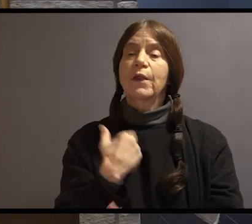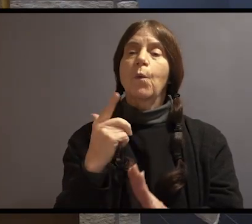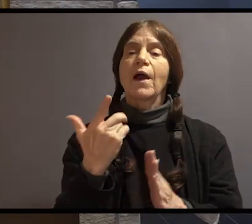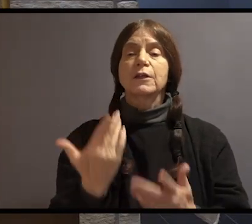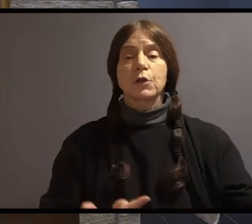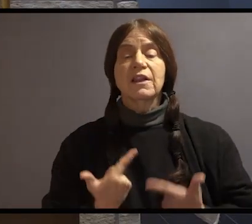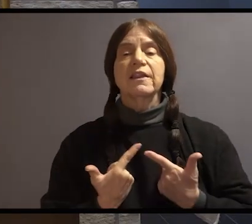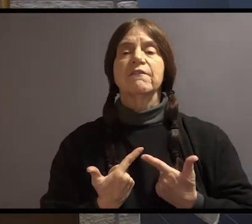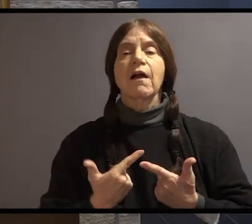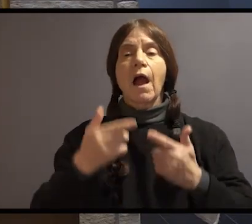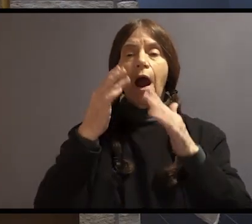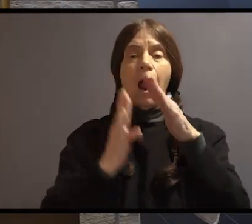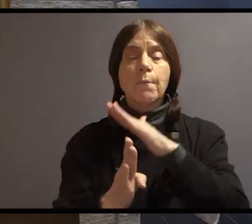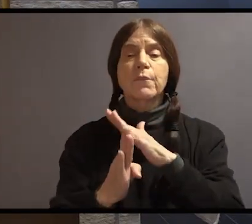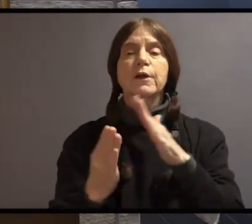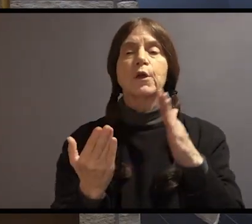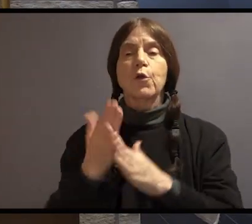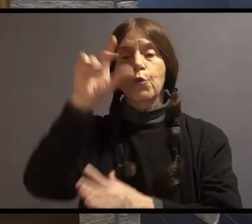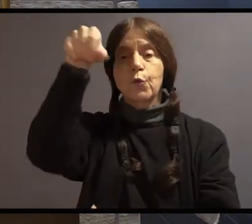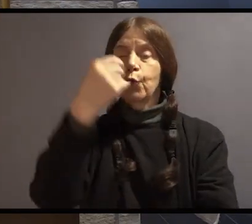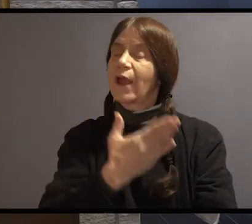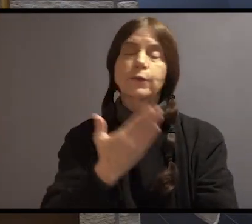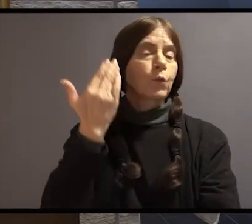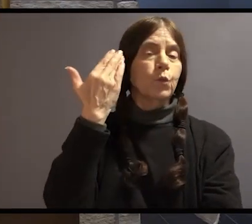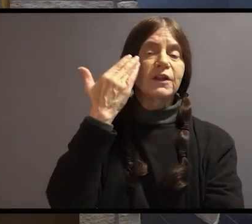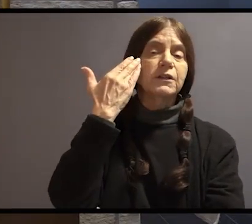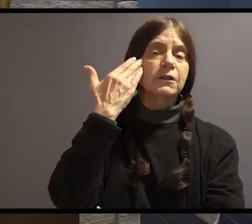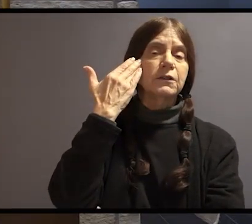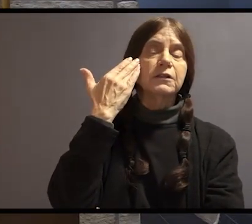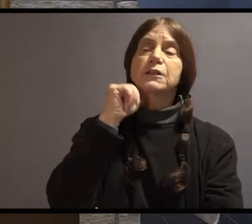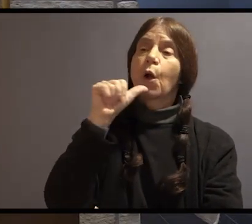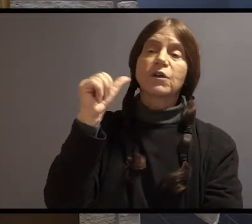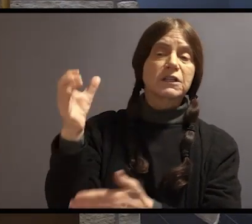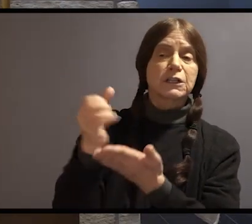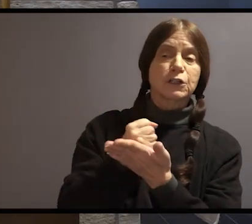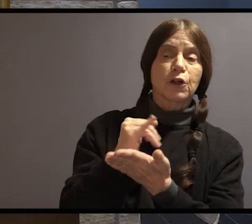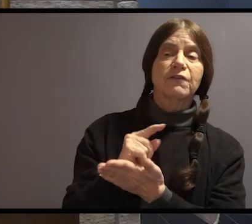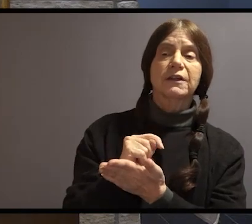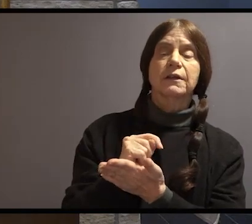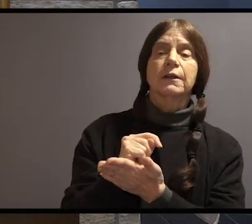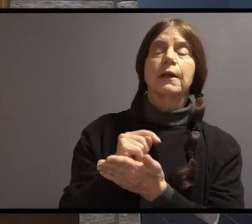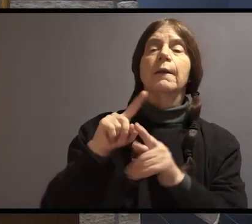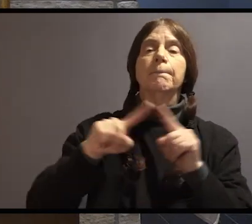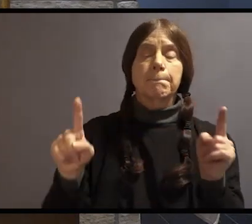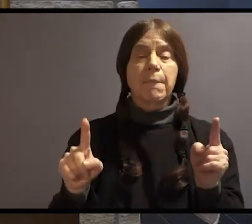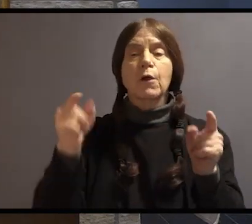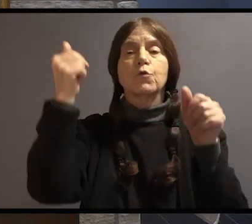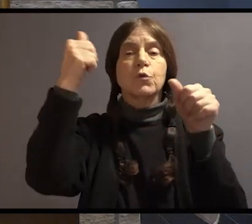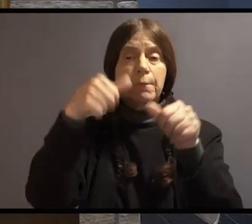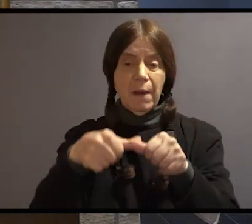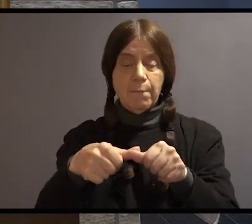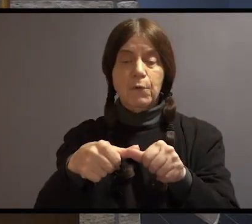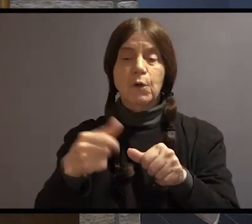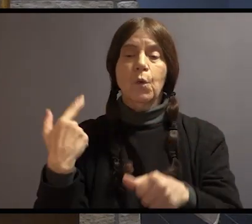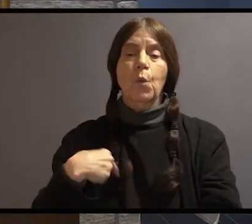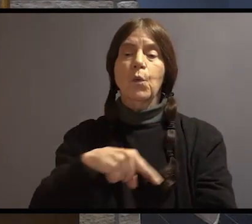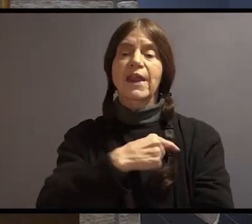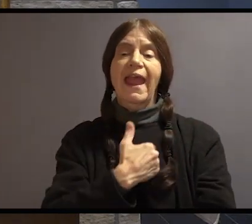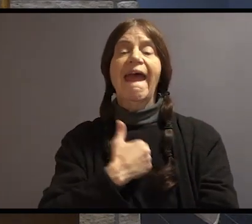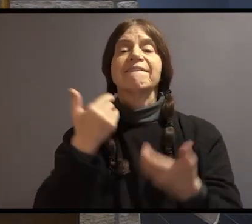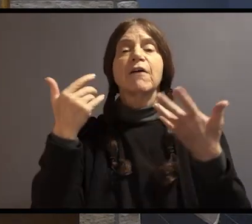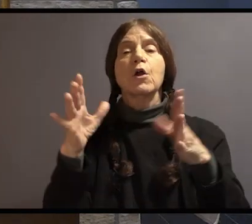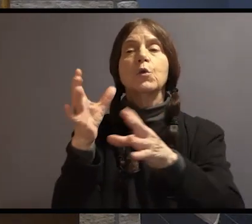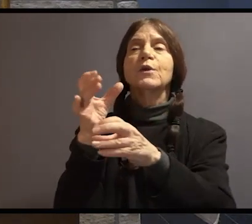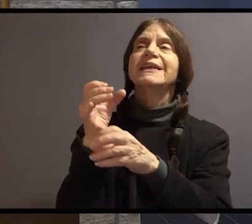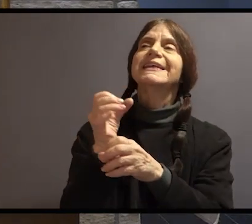grace. Let's remember we don't deserve God's grace. But let us remember we have